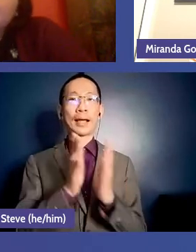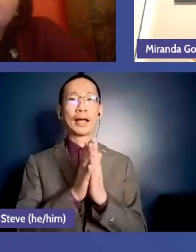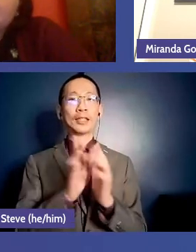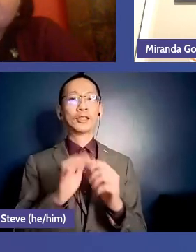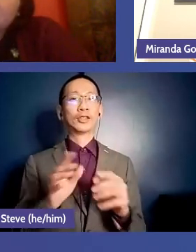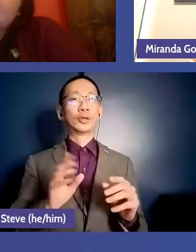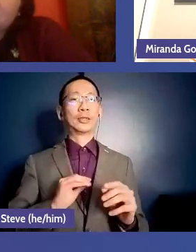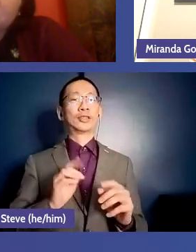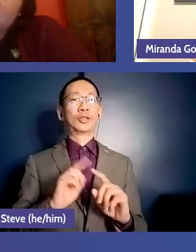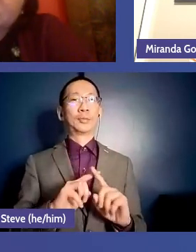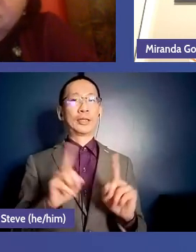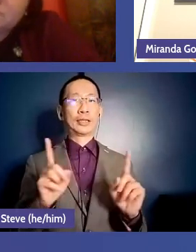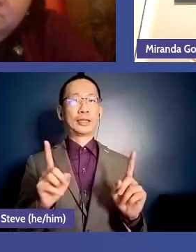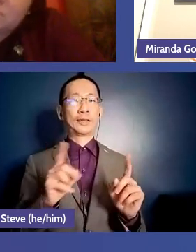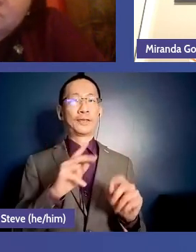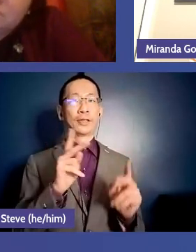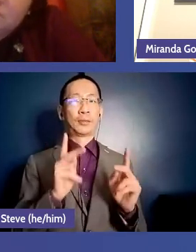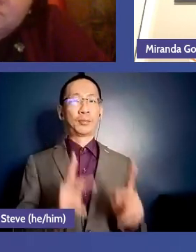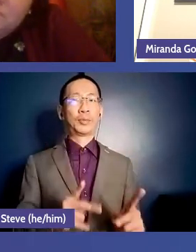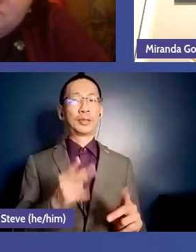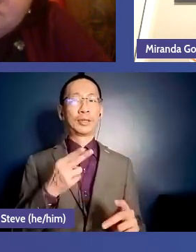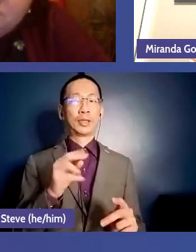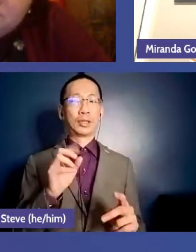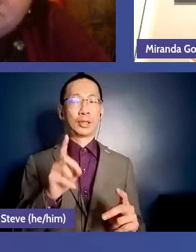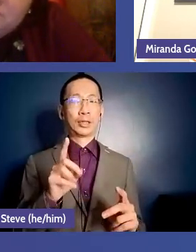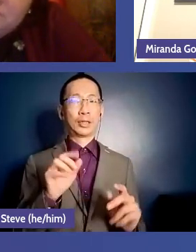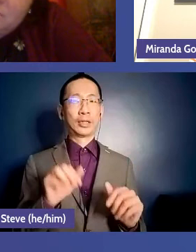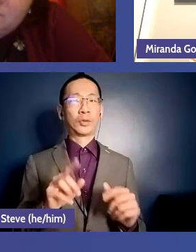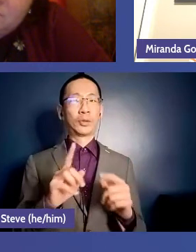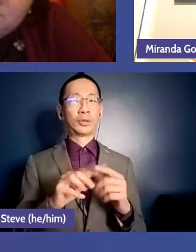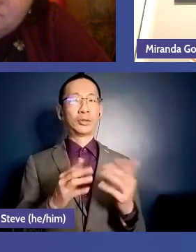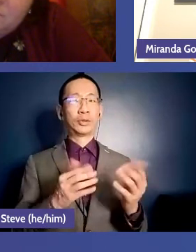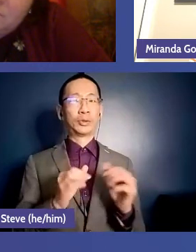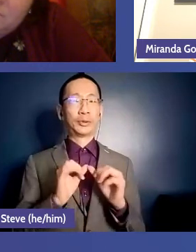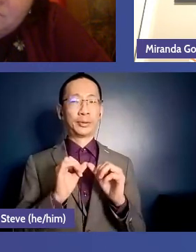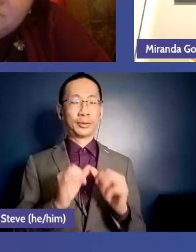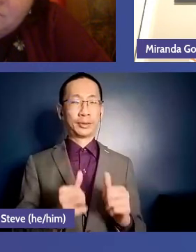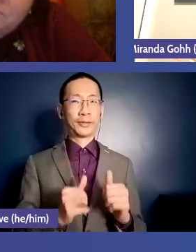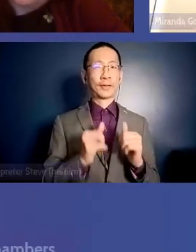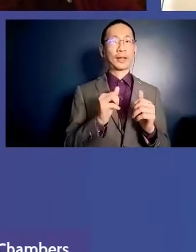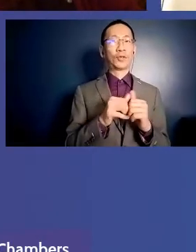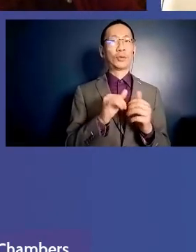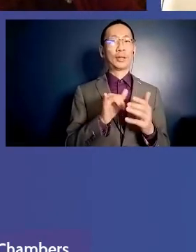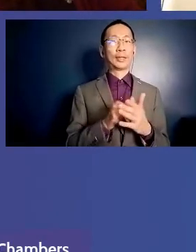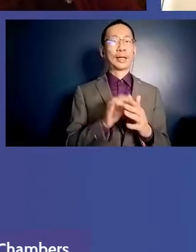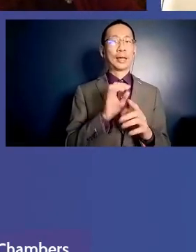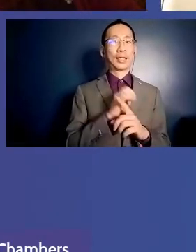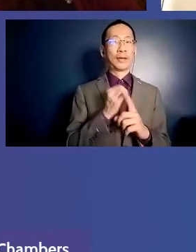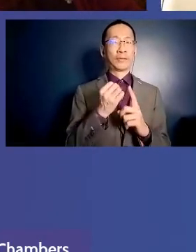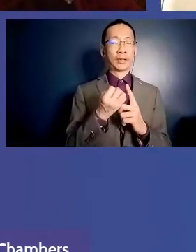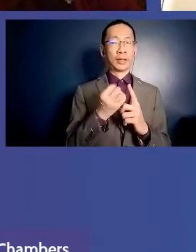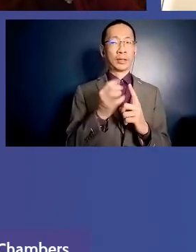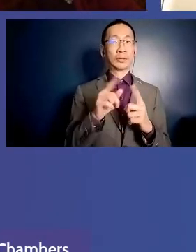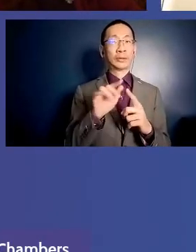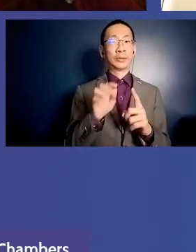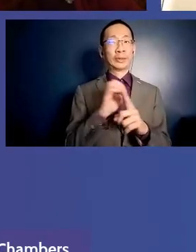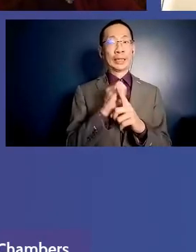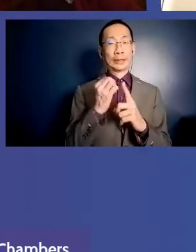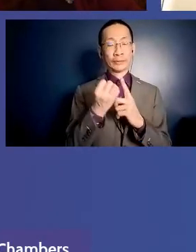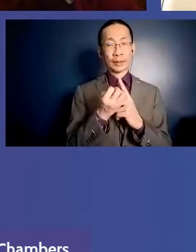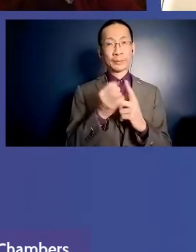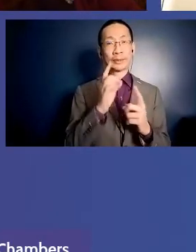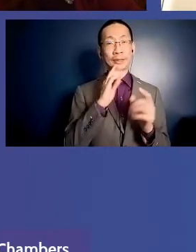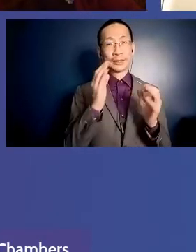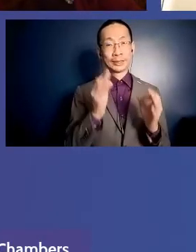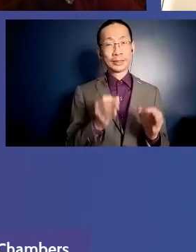different personhood in order to survive in that environment when that environment is